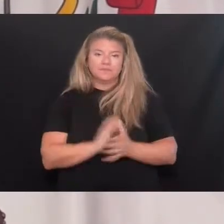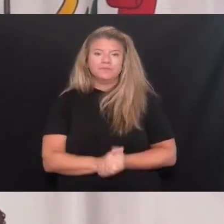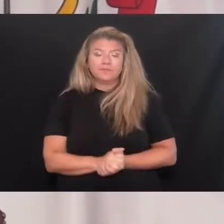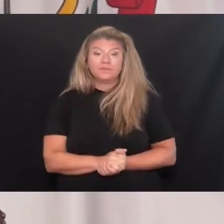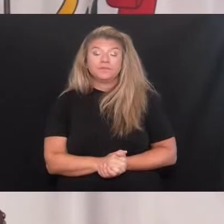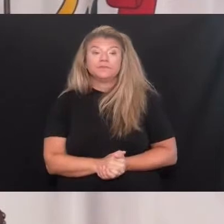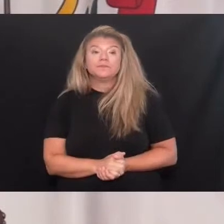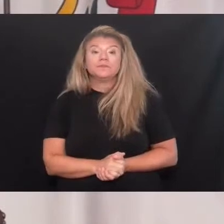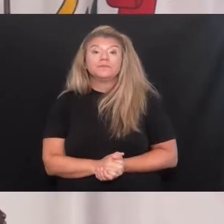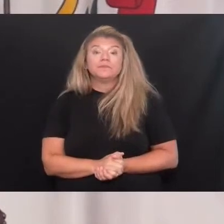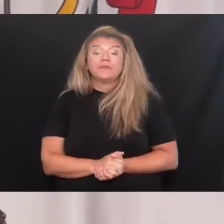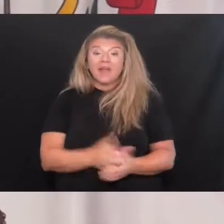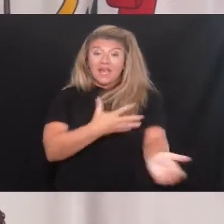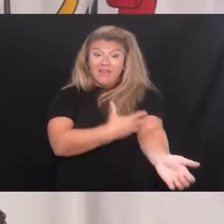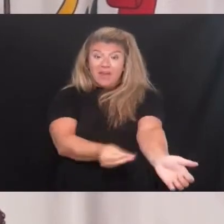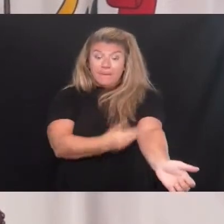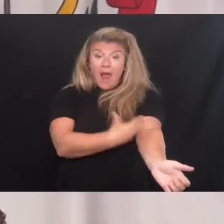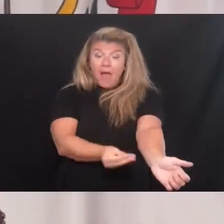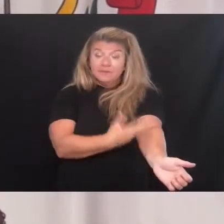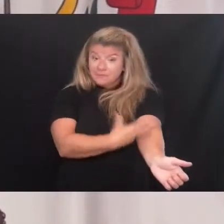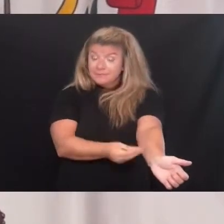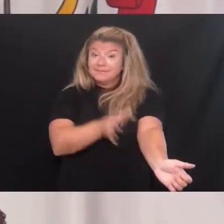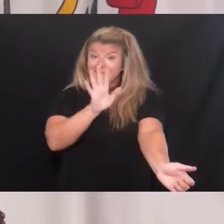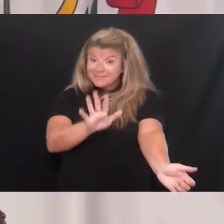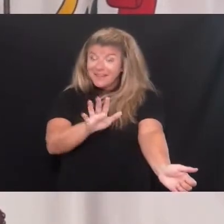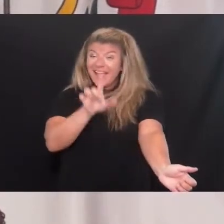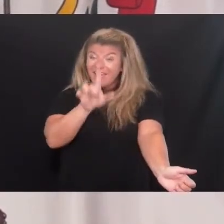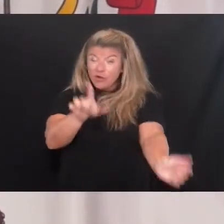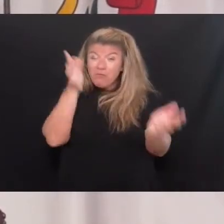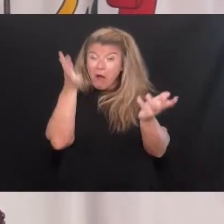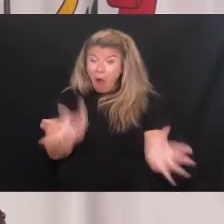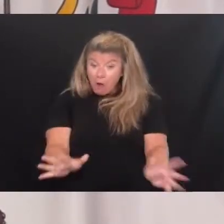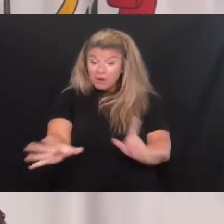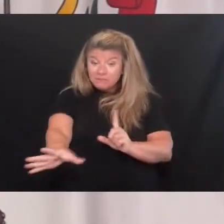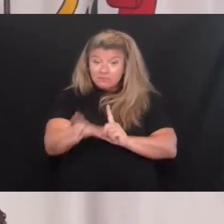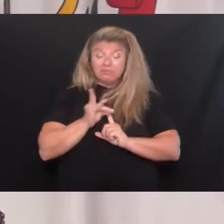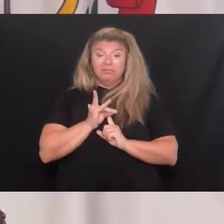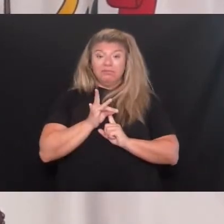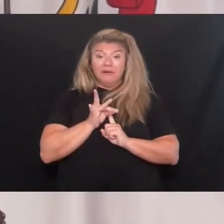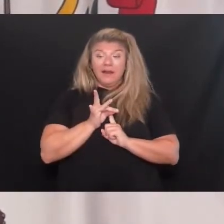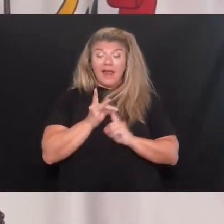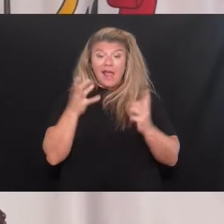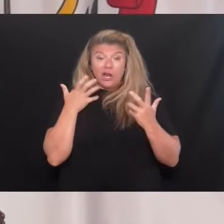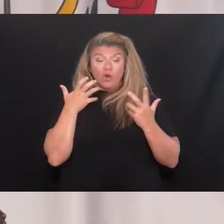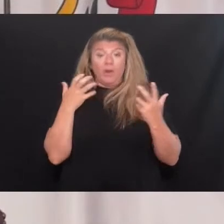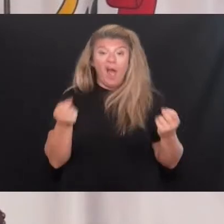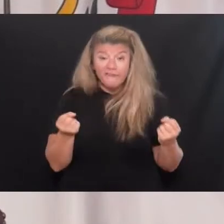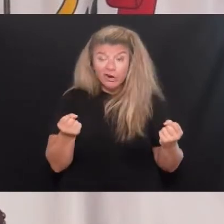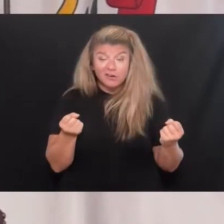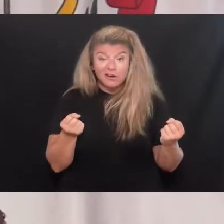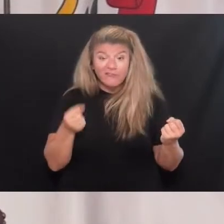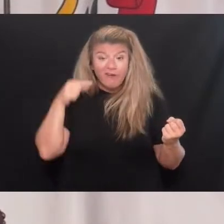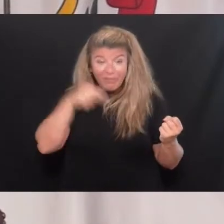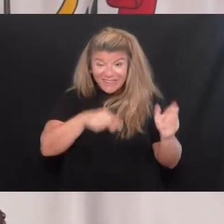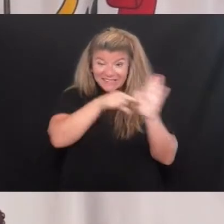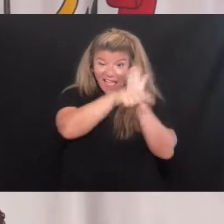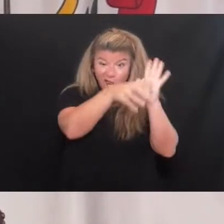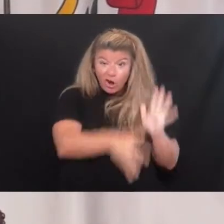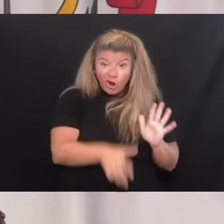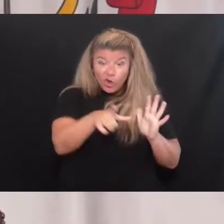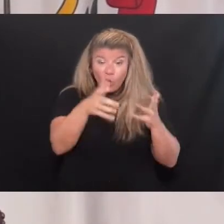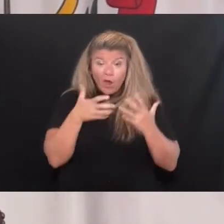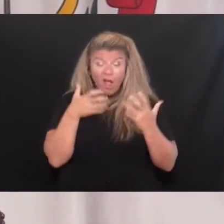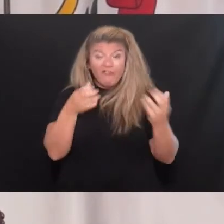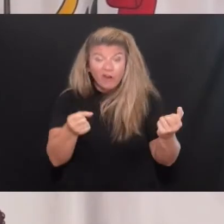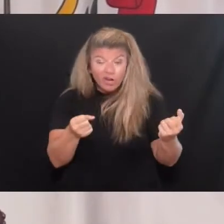know, from the standpoint of giving blood, especially if you have recovered and you've recovered from this dreaded killer, do you